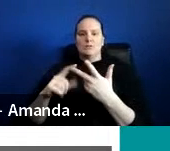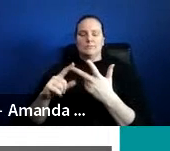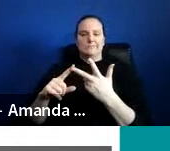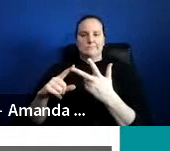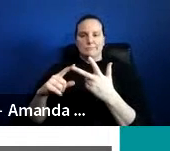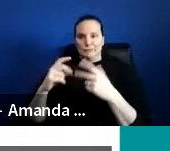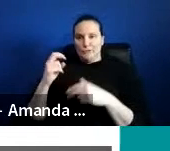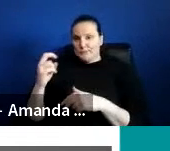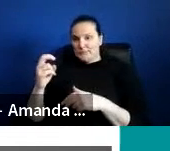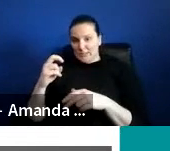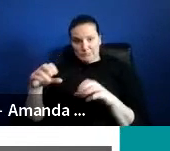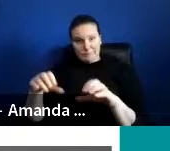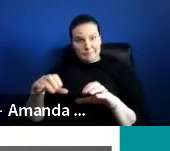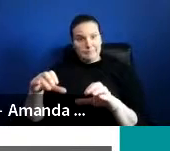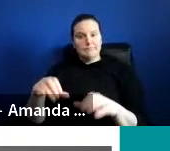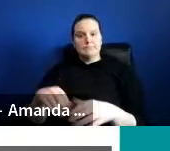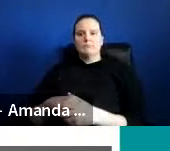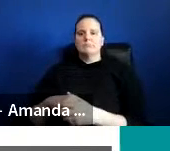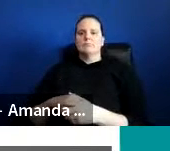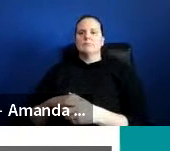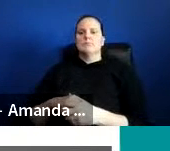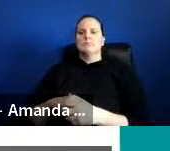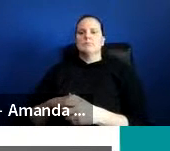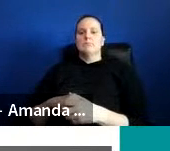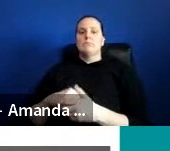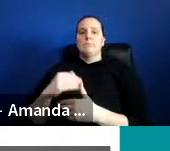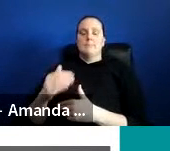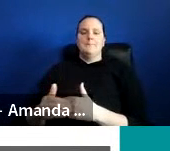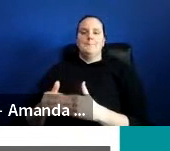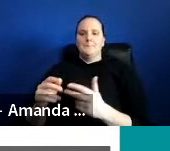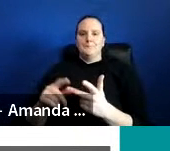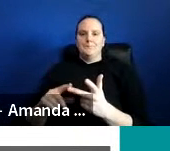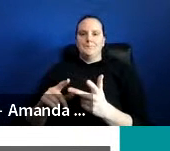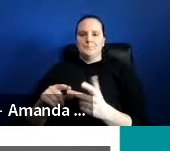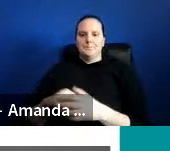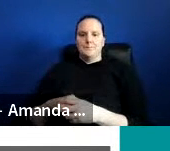transportation. Next slide, please.